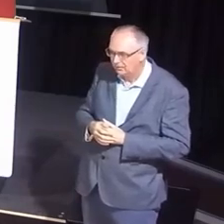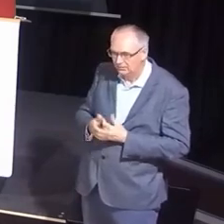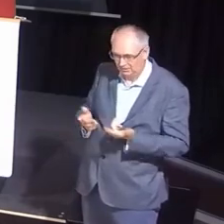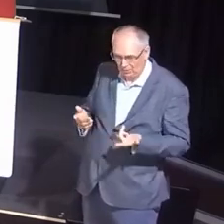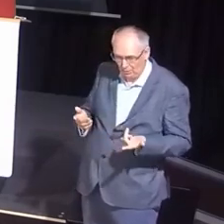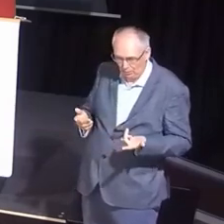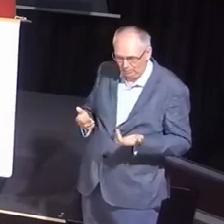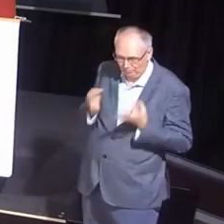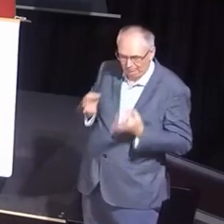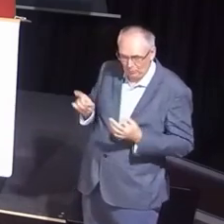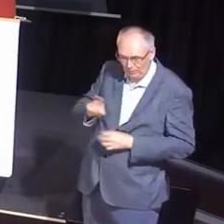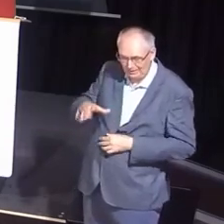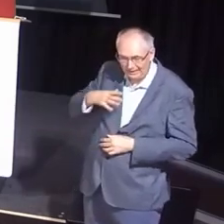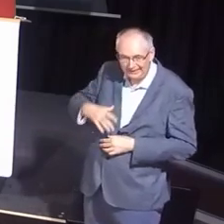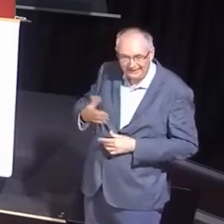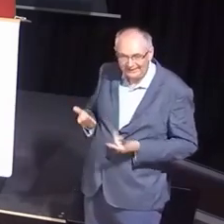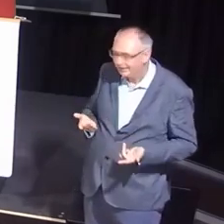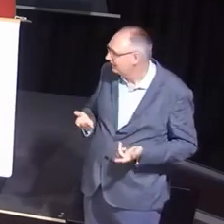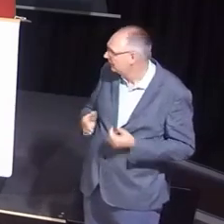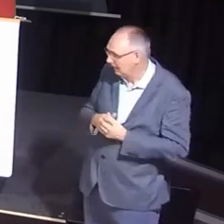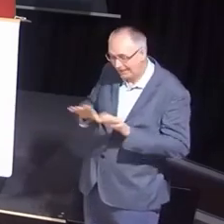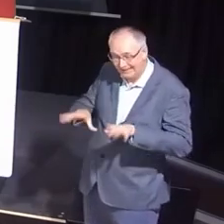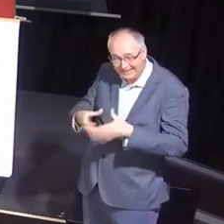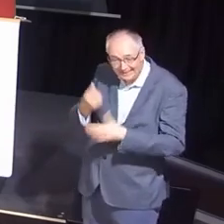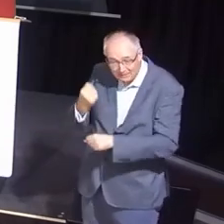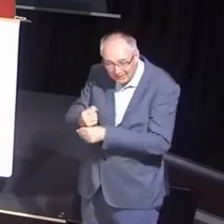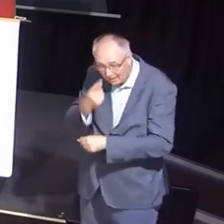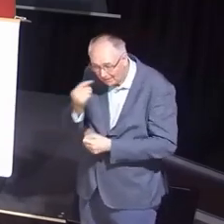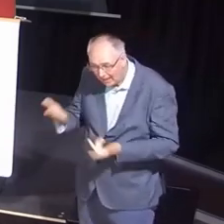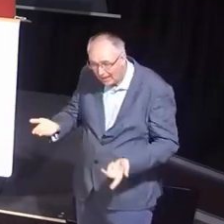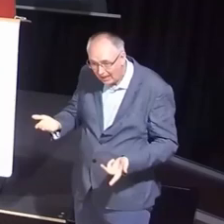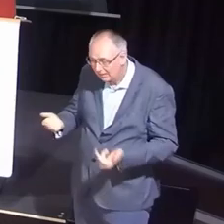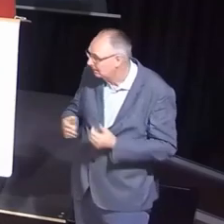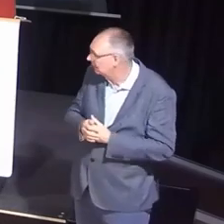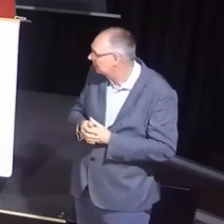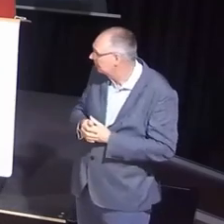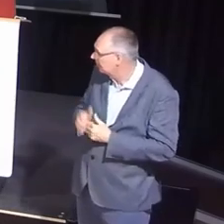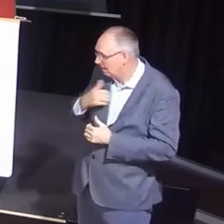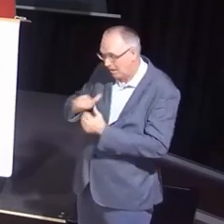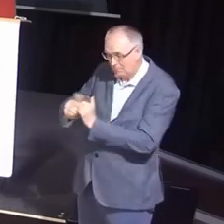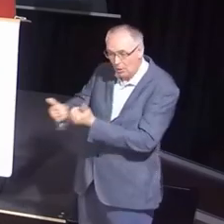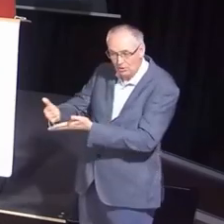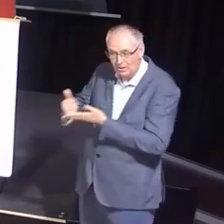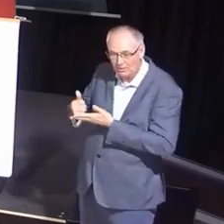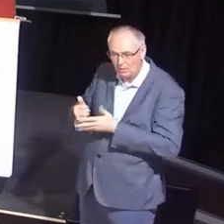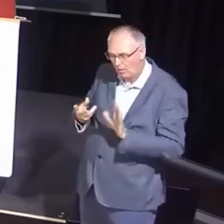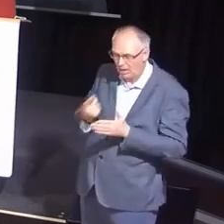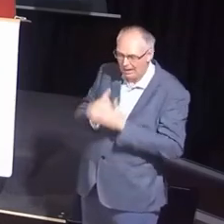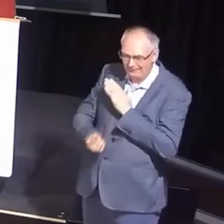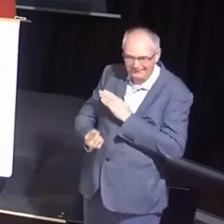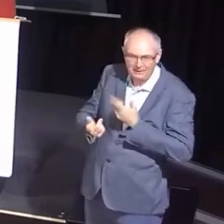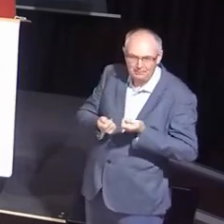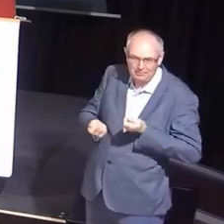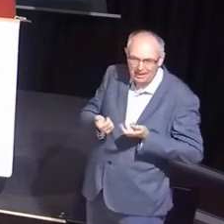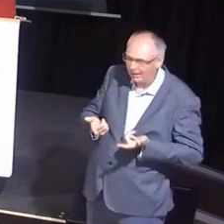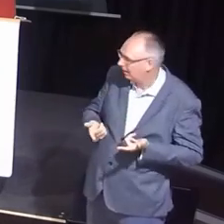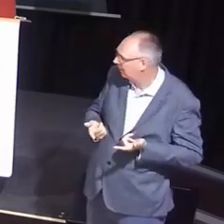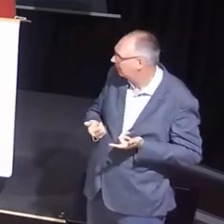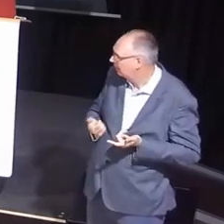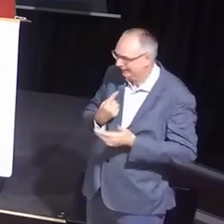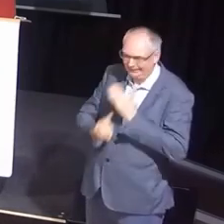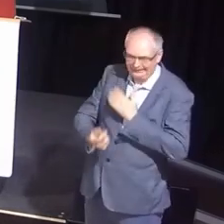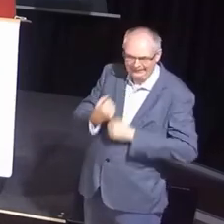needed. Now I can play Steam games? Like, it was great having my partner help me controller, because I'm an indie player. Like, that's what I love. I love indie